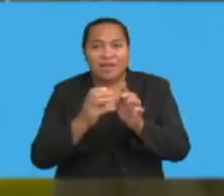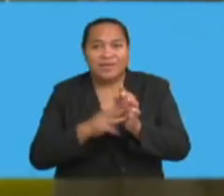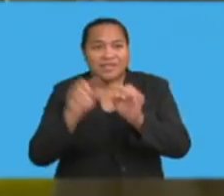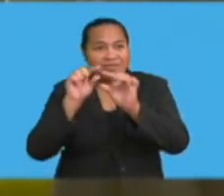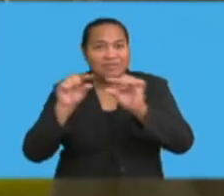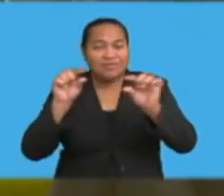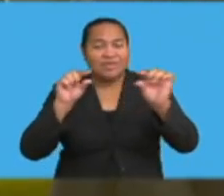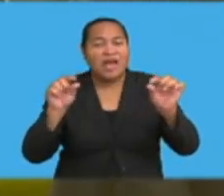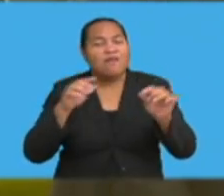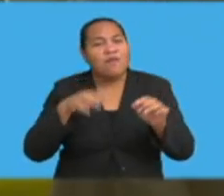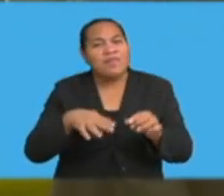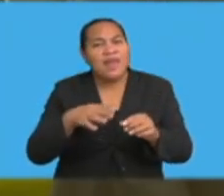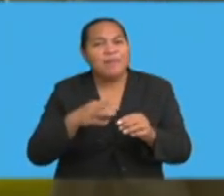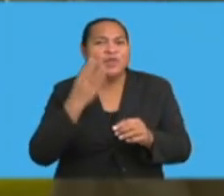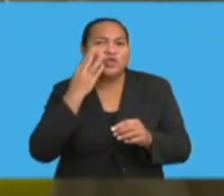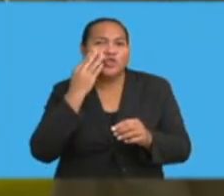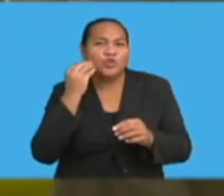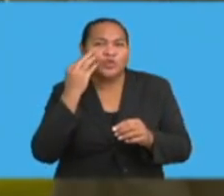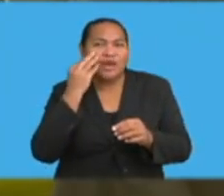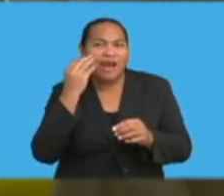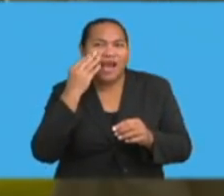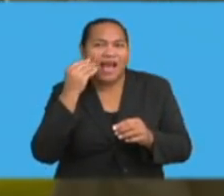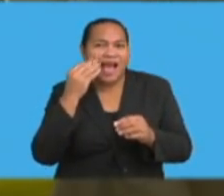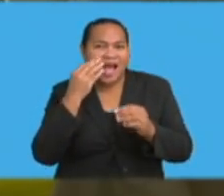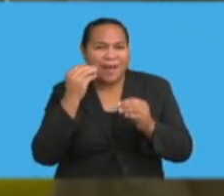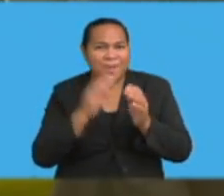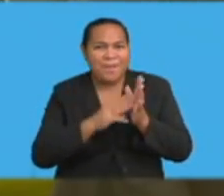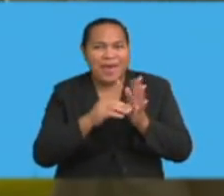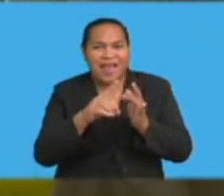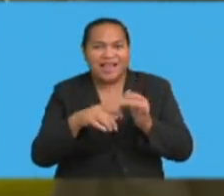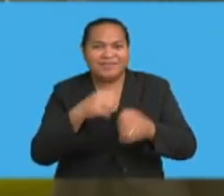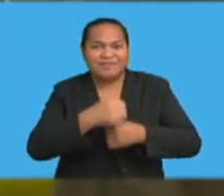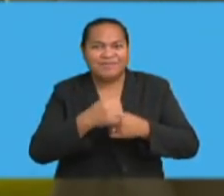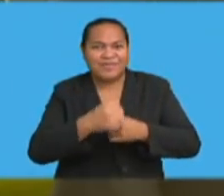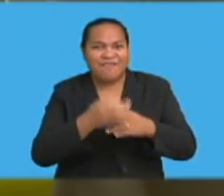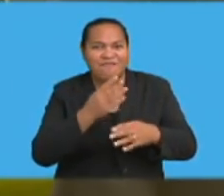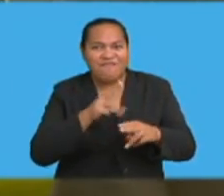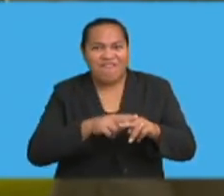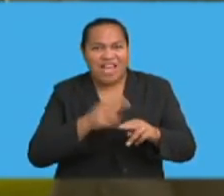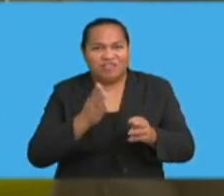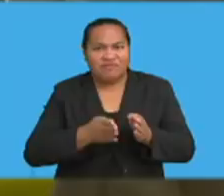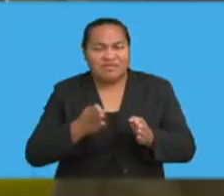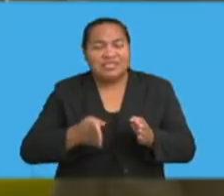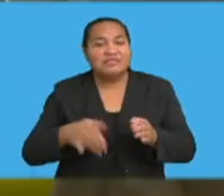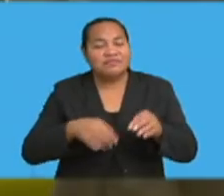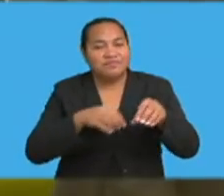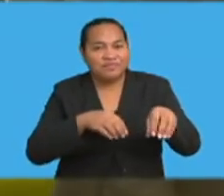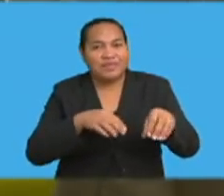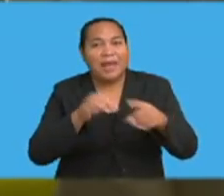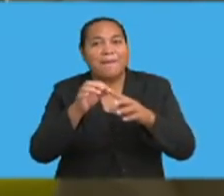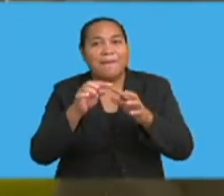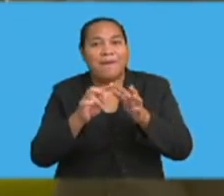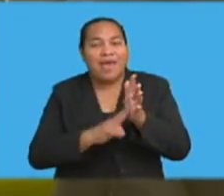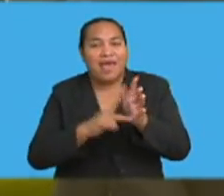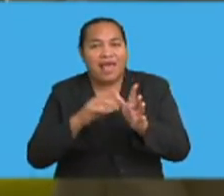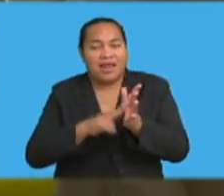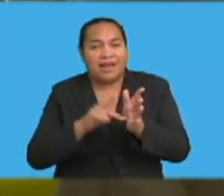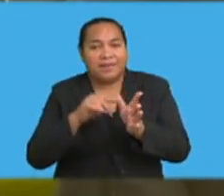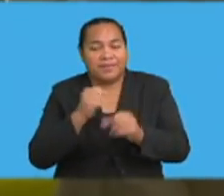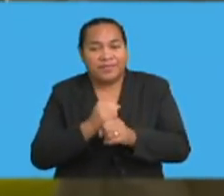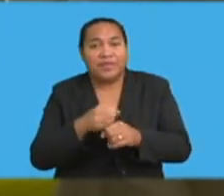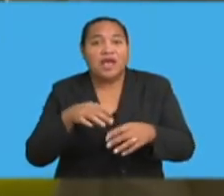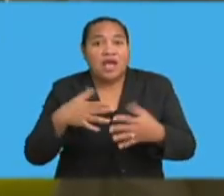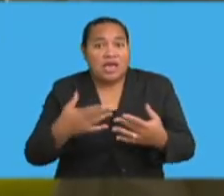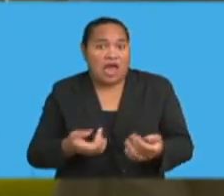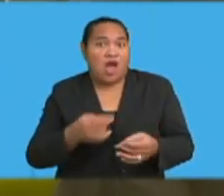mill. As it stands now, Madam Speaker, the quotation has been revised. It goes up to $458,000